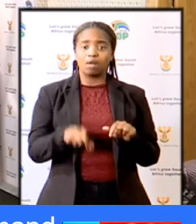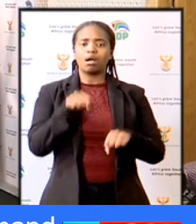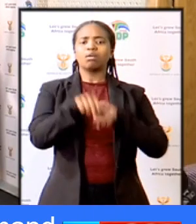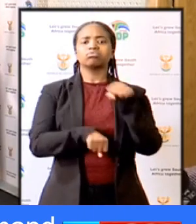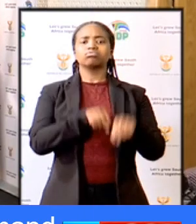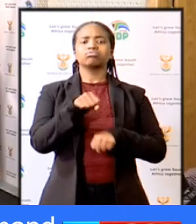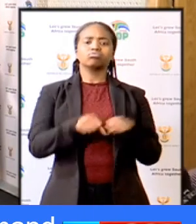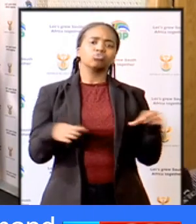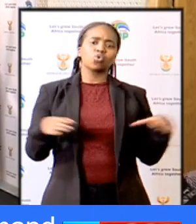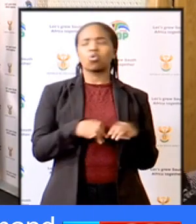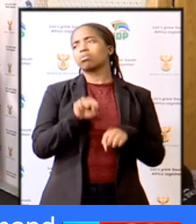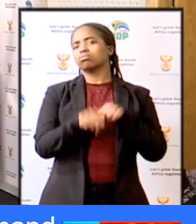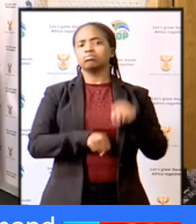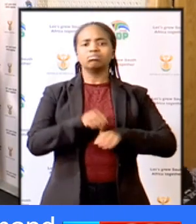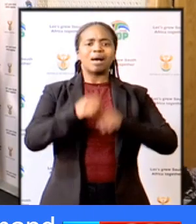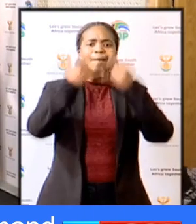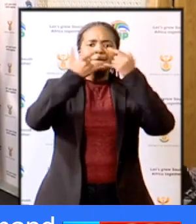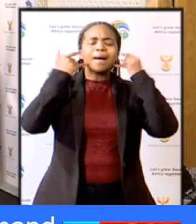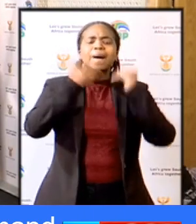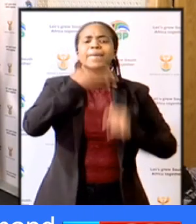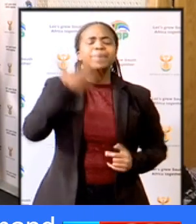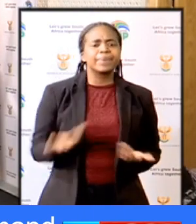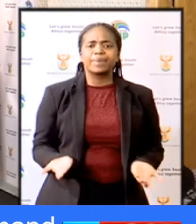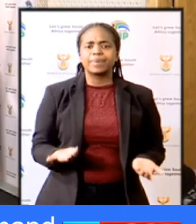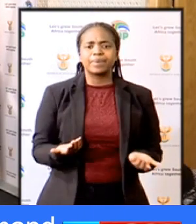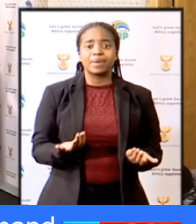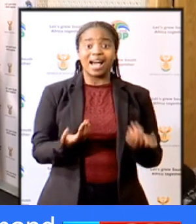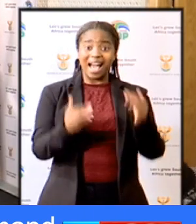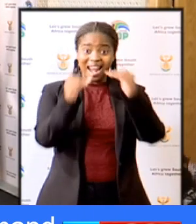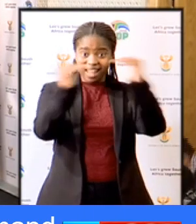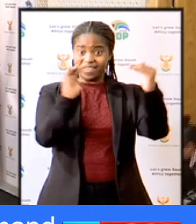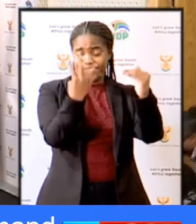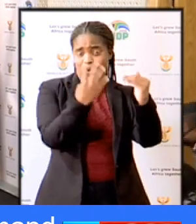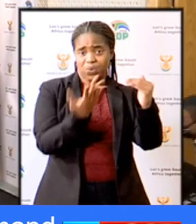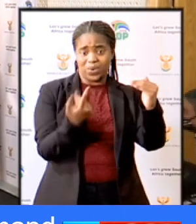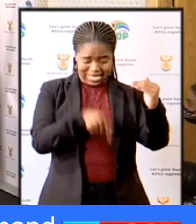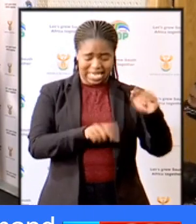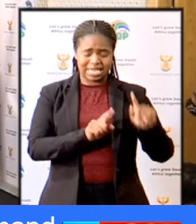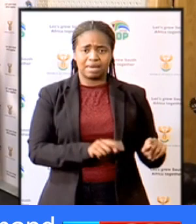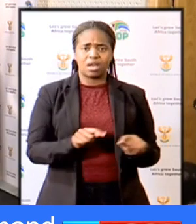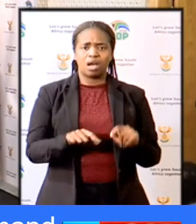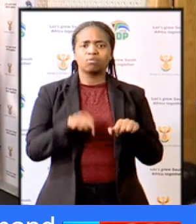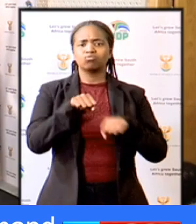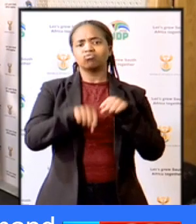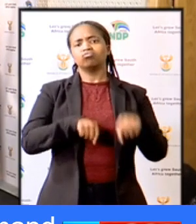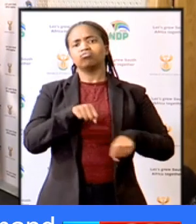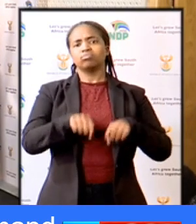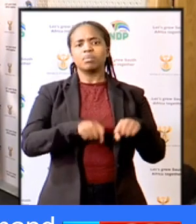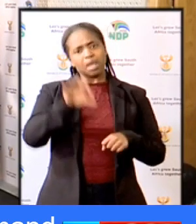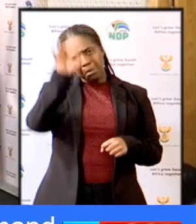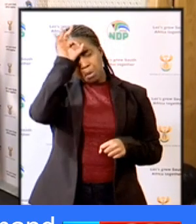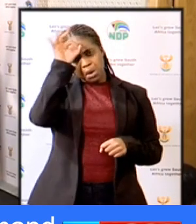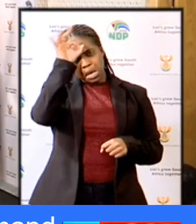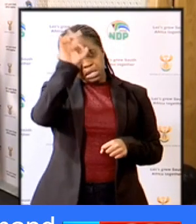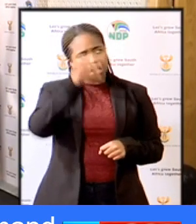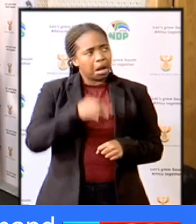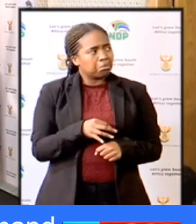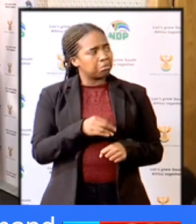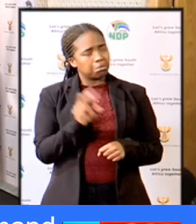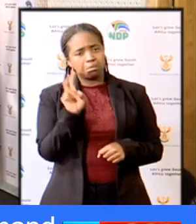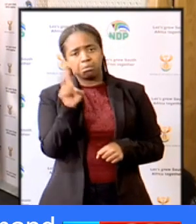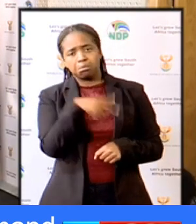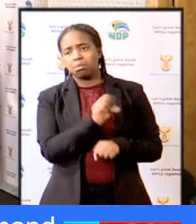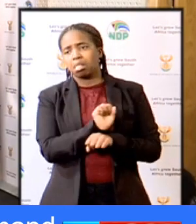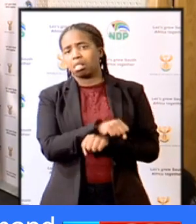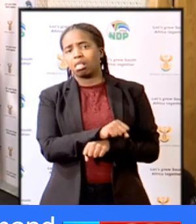in groups without even wearing a mask under level 4 lockdown. And even sometimes the police and the law enforcement, they see them,